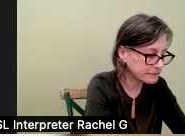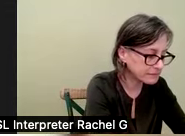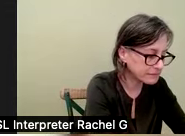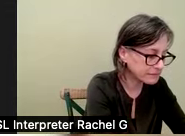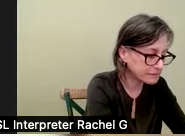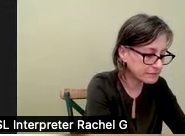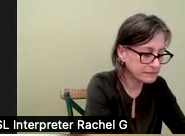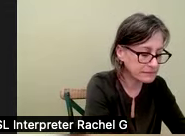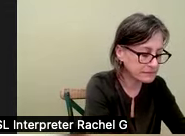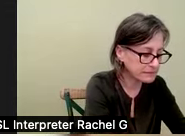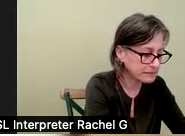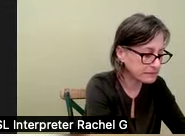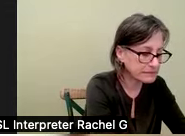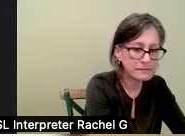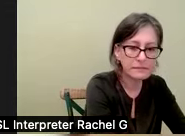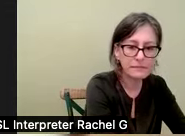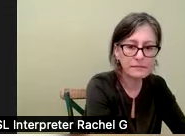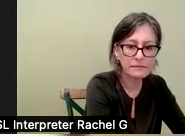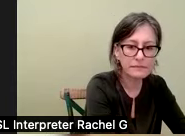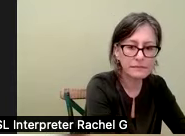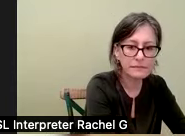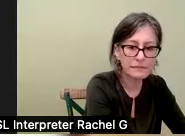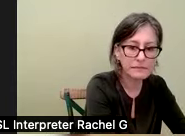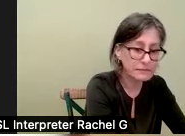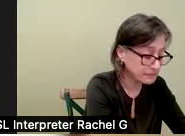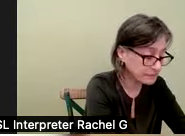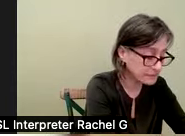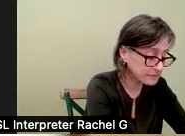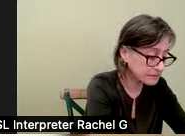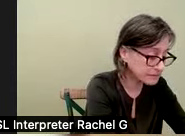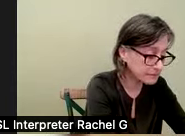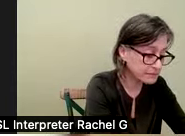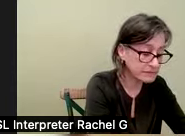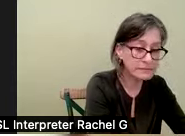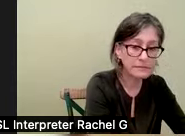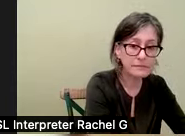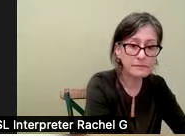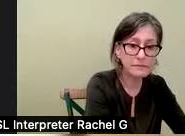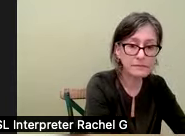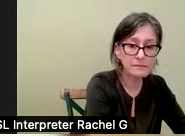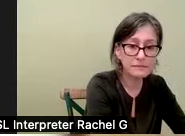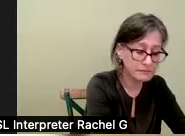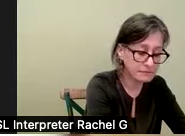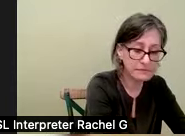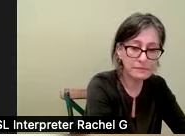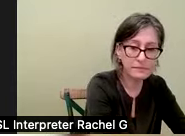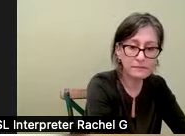zone. And very quickly, as I mentioned, we're coordinating with Cal